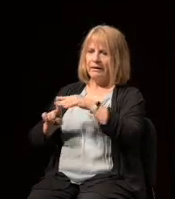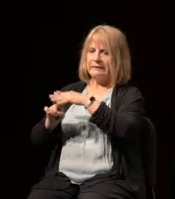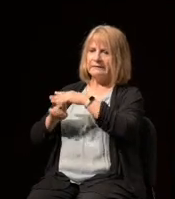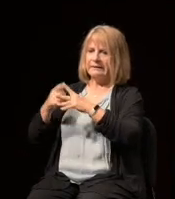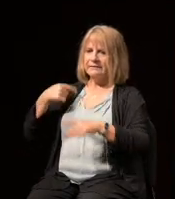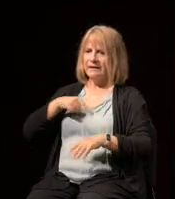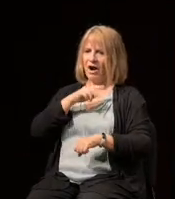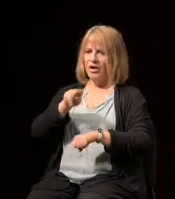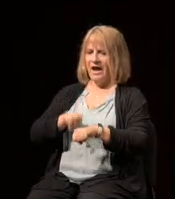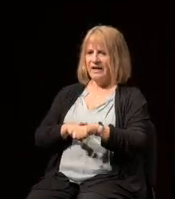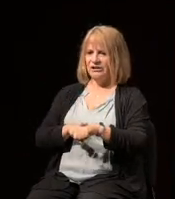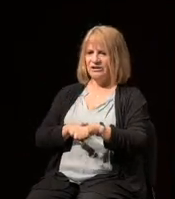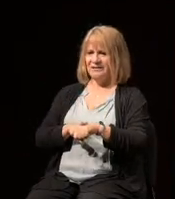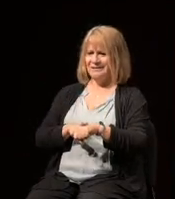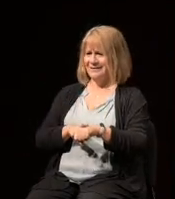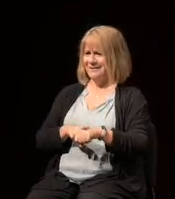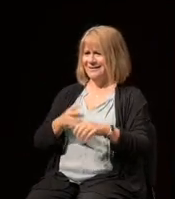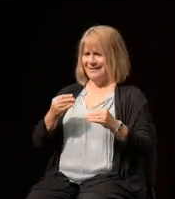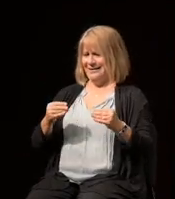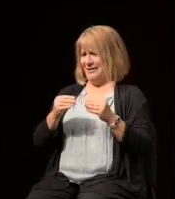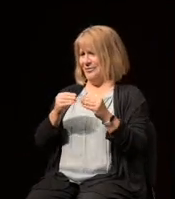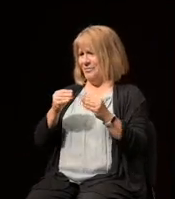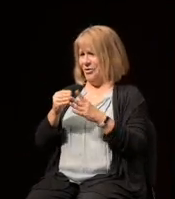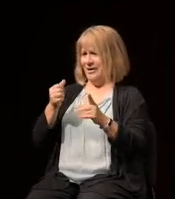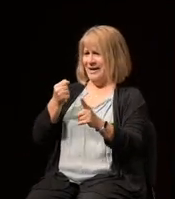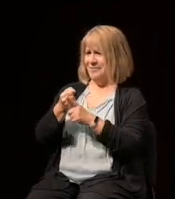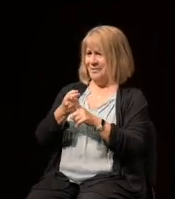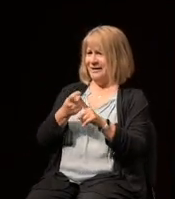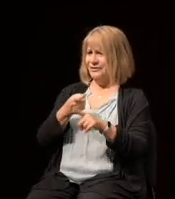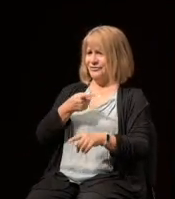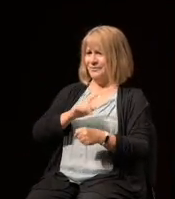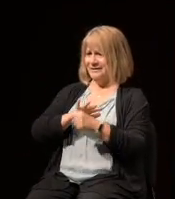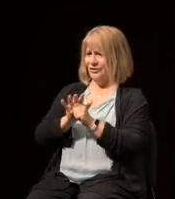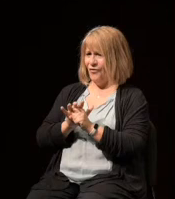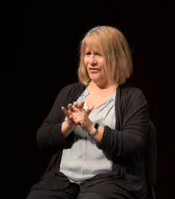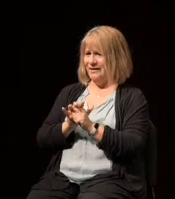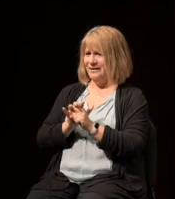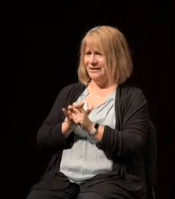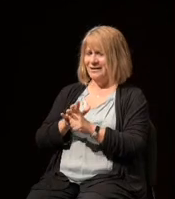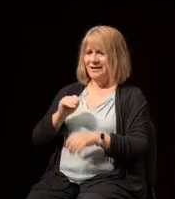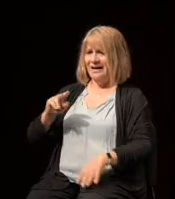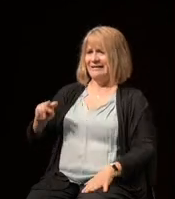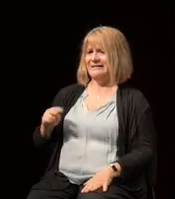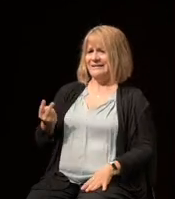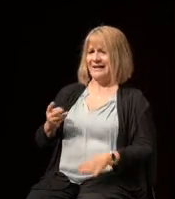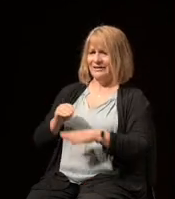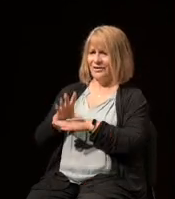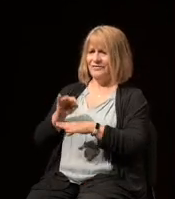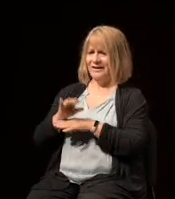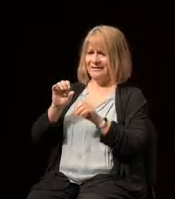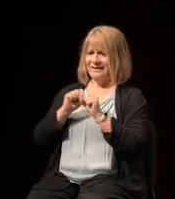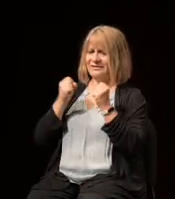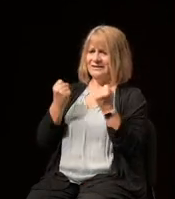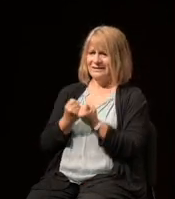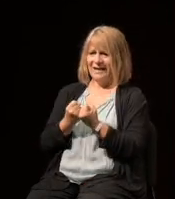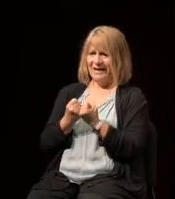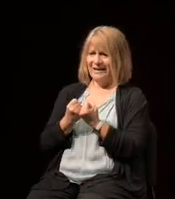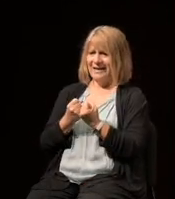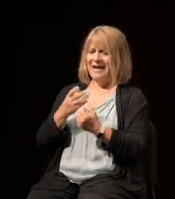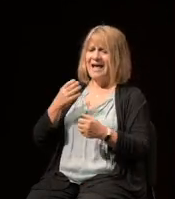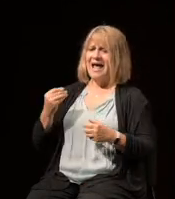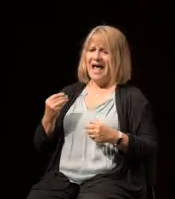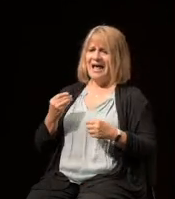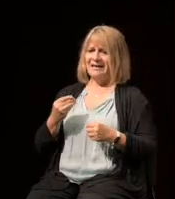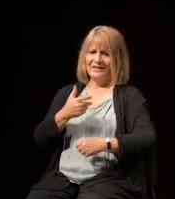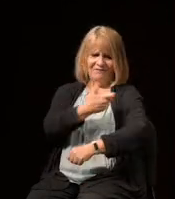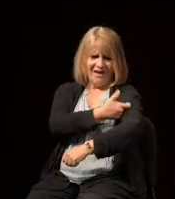nation were further impacted by this virus, and the secondary effects of society and the rollout of the vaccine all had